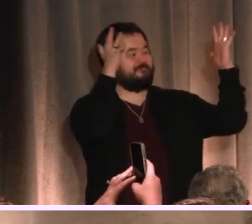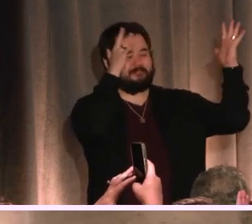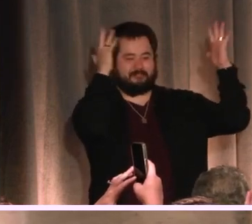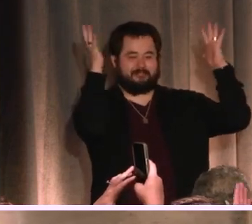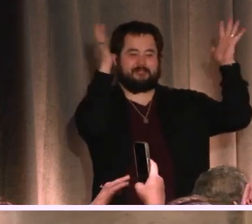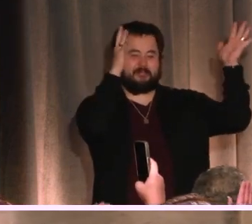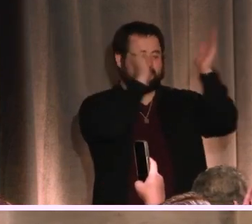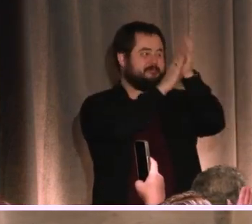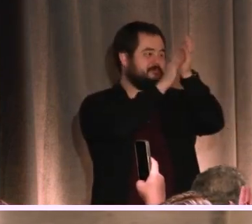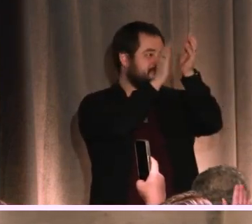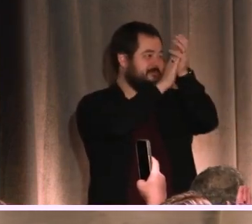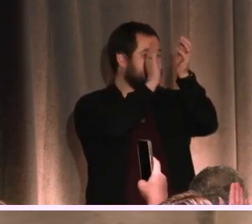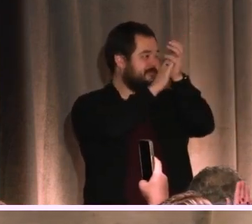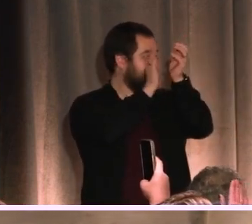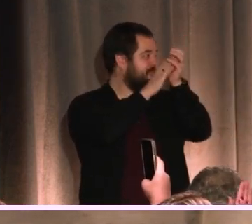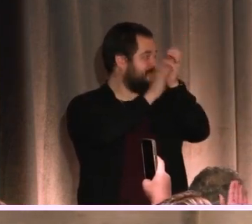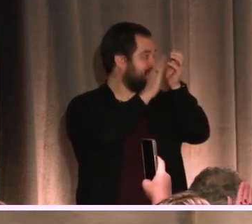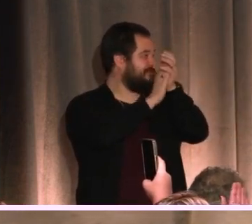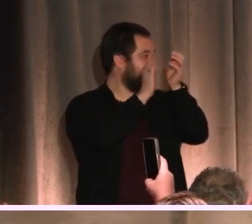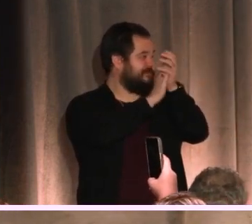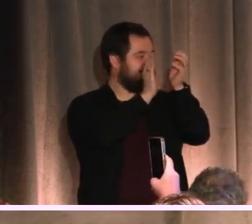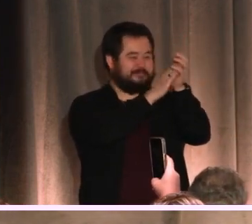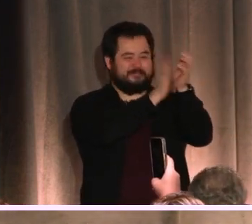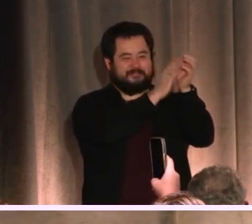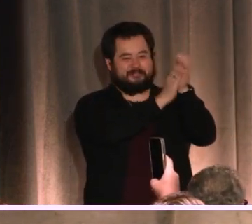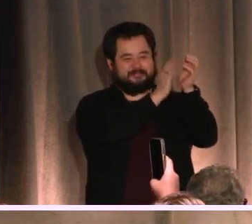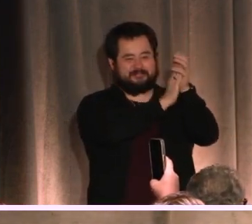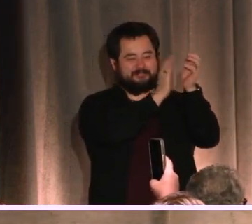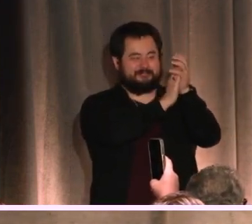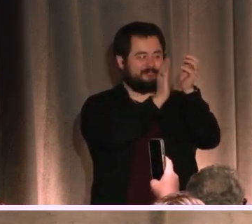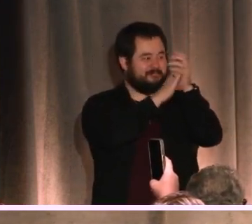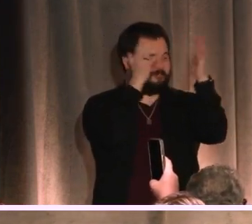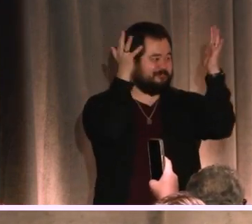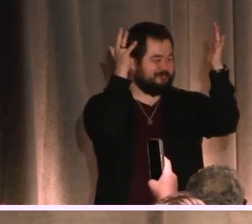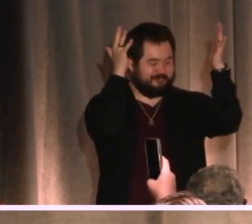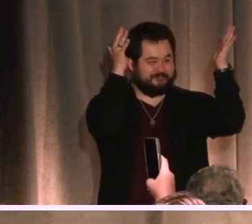Look at John got. Oh!